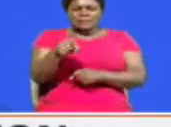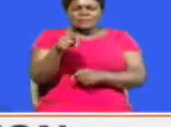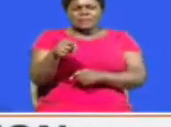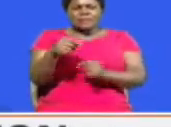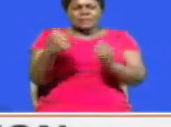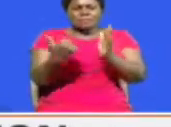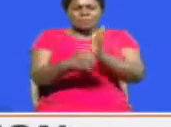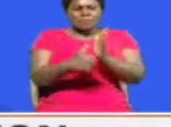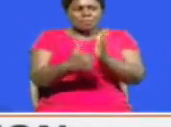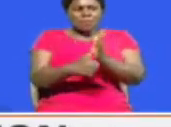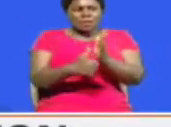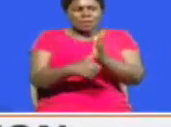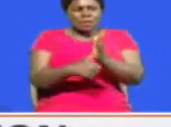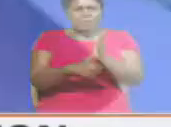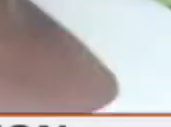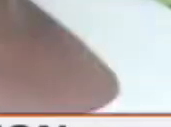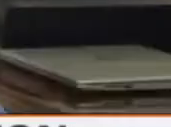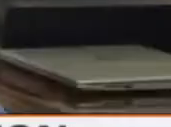menace